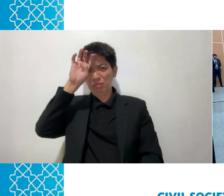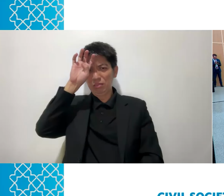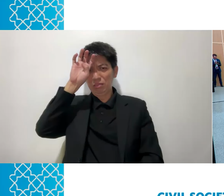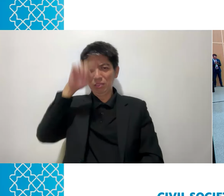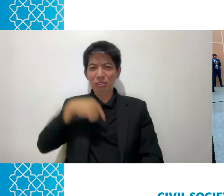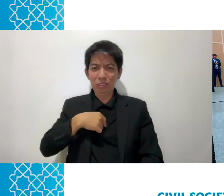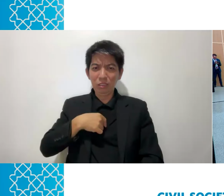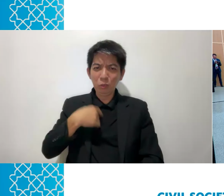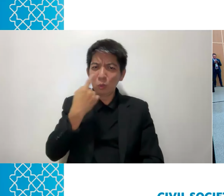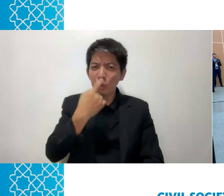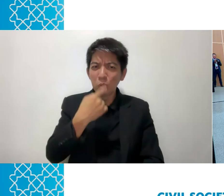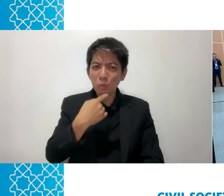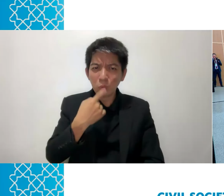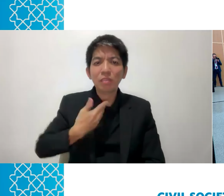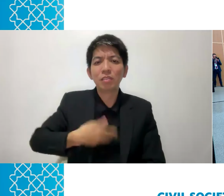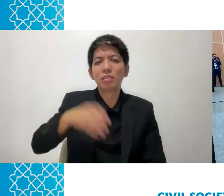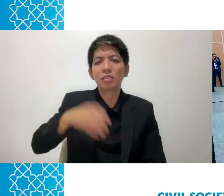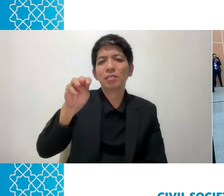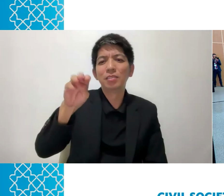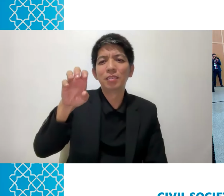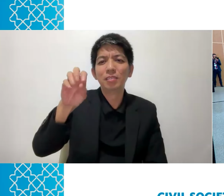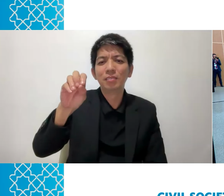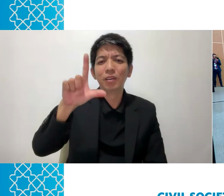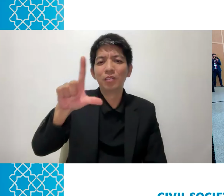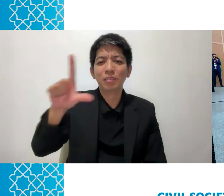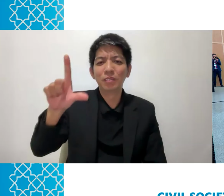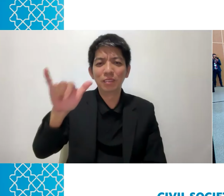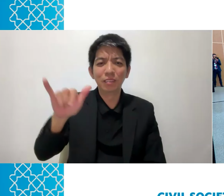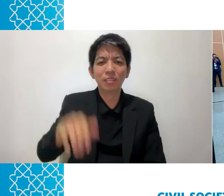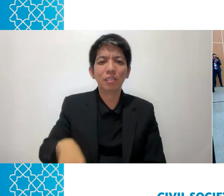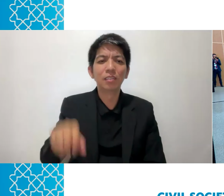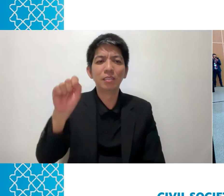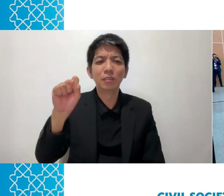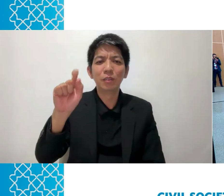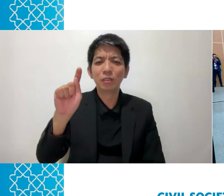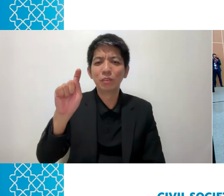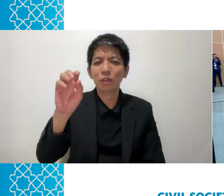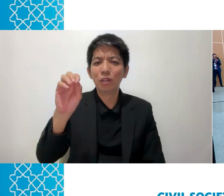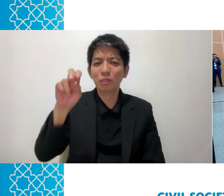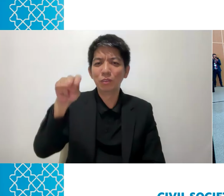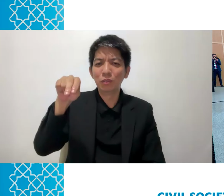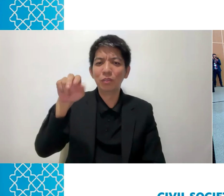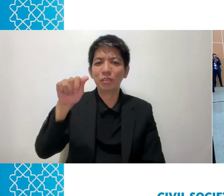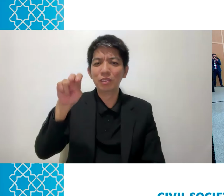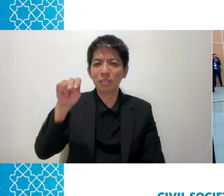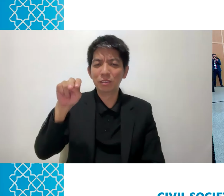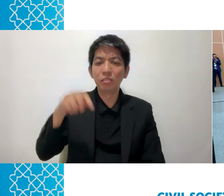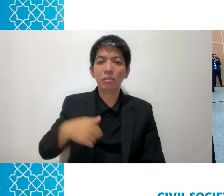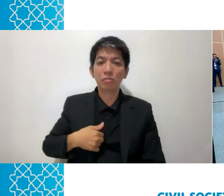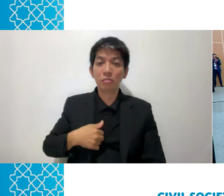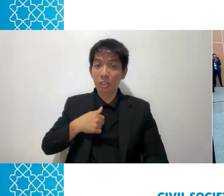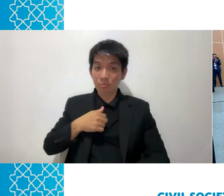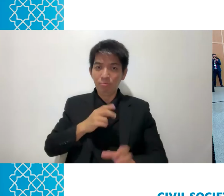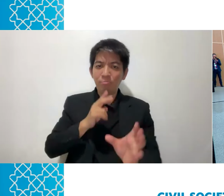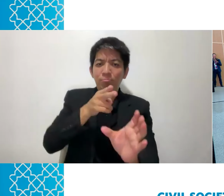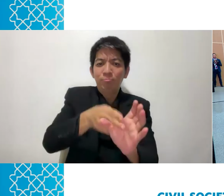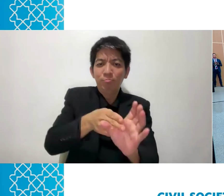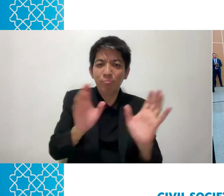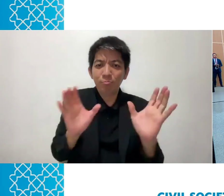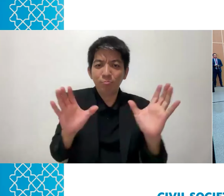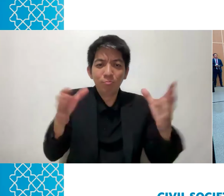I am the Partnerships and Development Director with Youth for Road Safety, or YORS. We are an organization that works